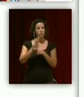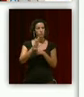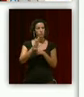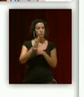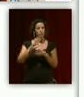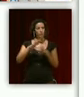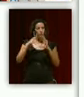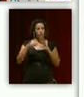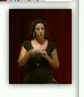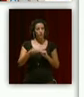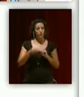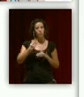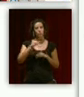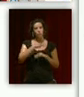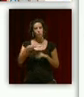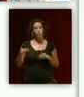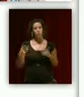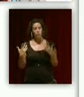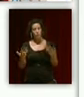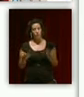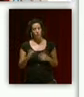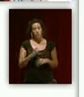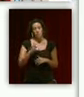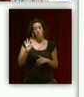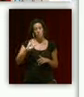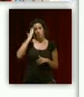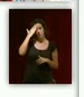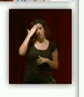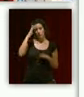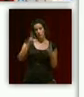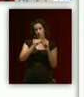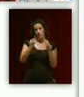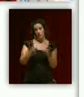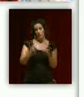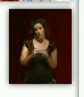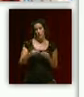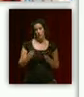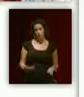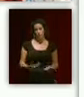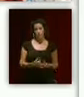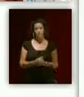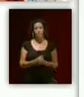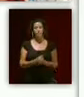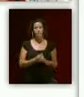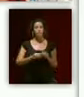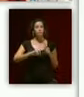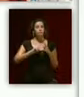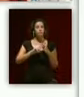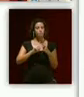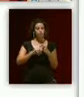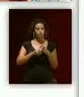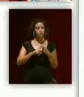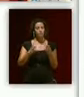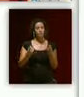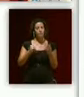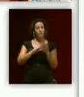And finally, I will present the application that we have developed, the outcomes, and the main